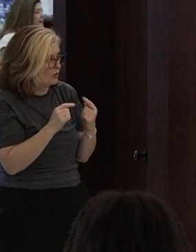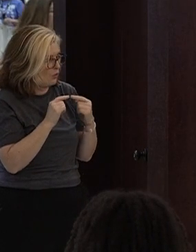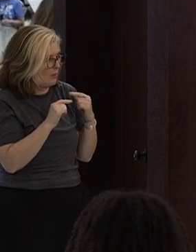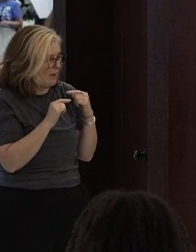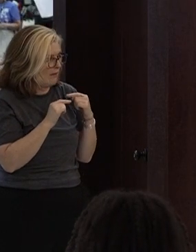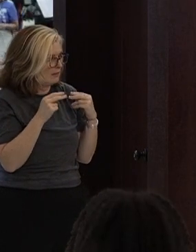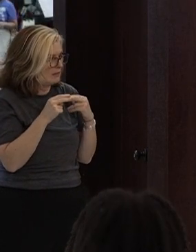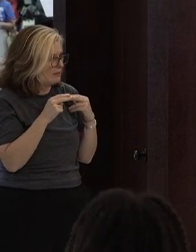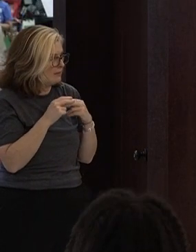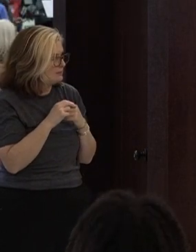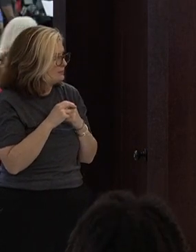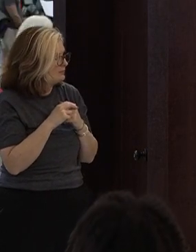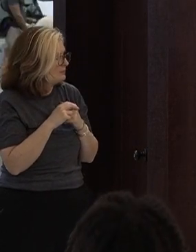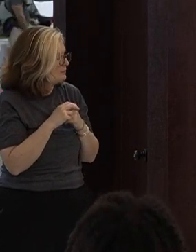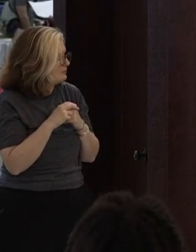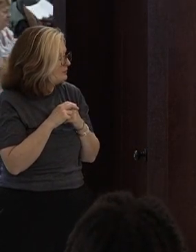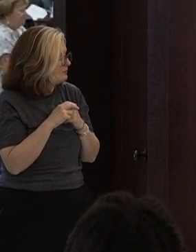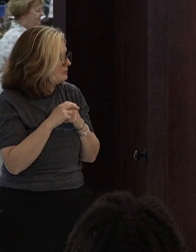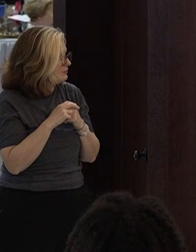that slide.